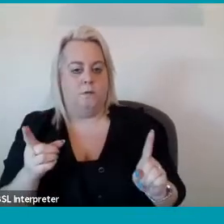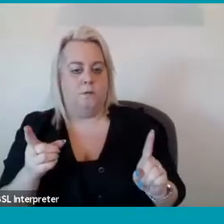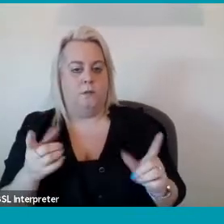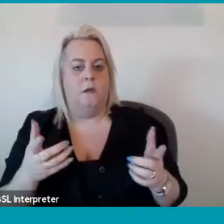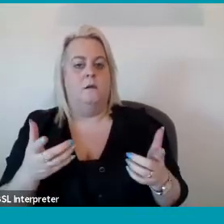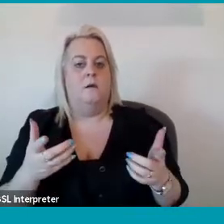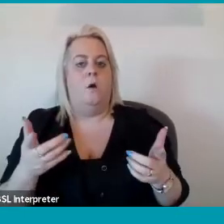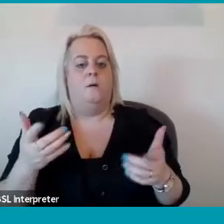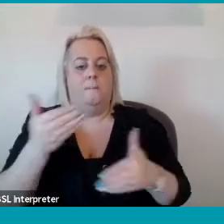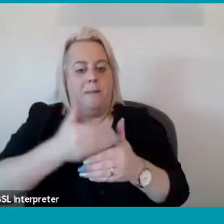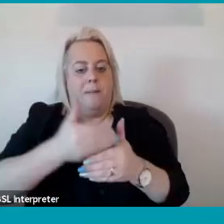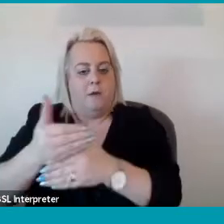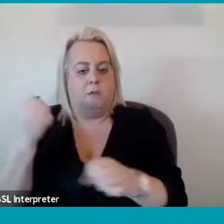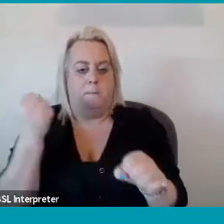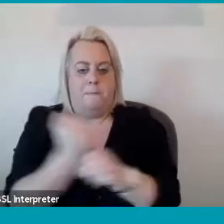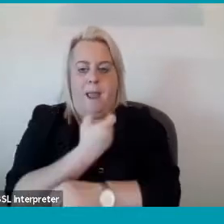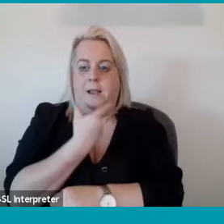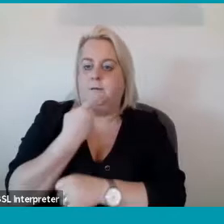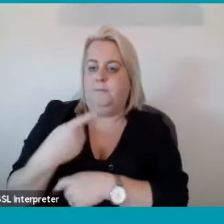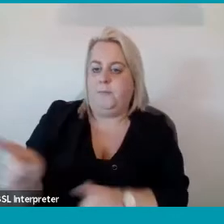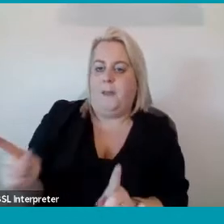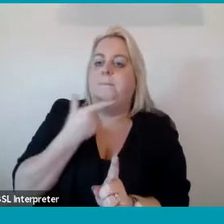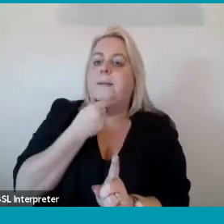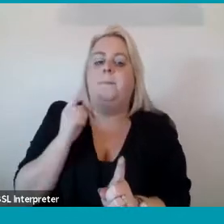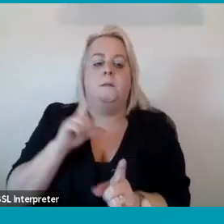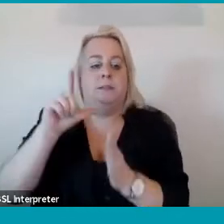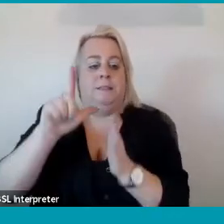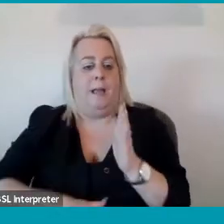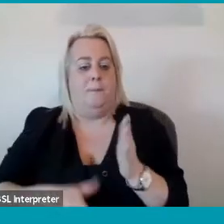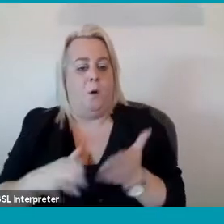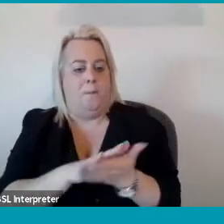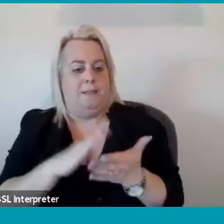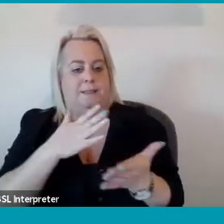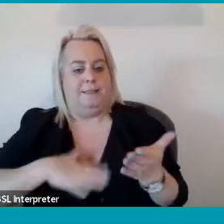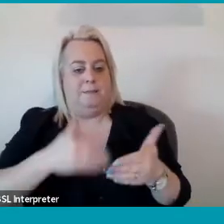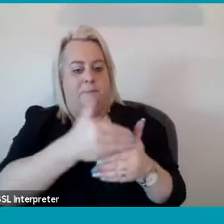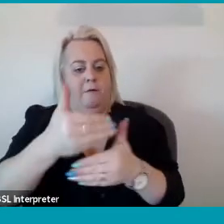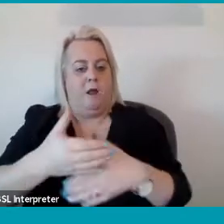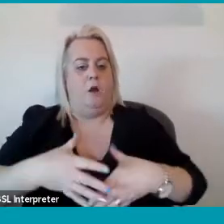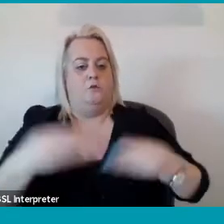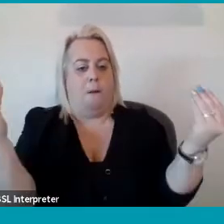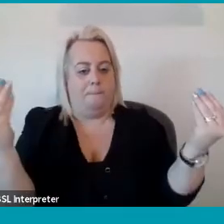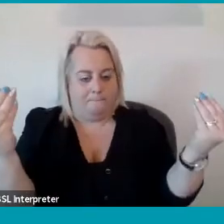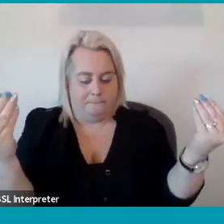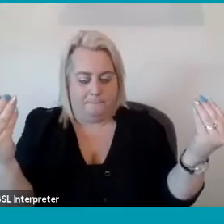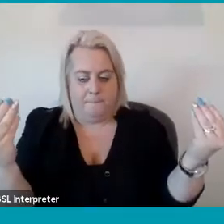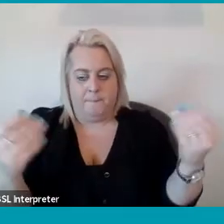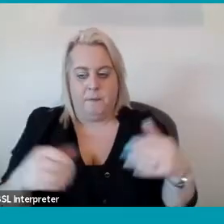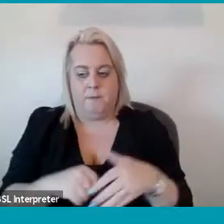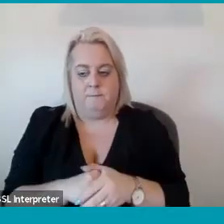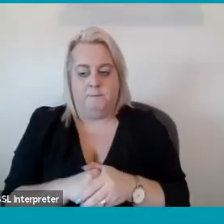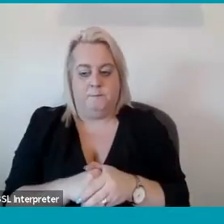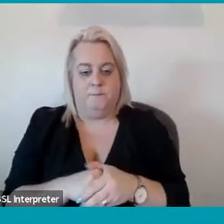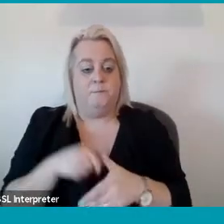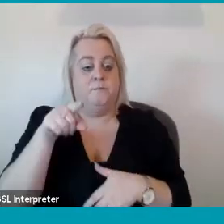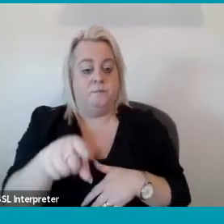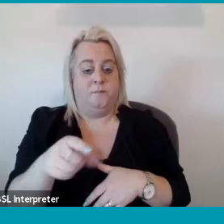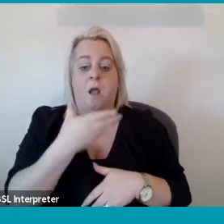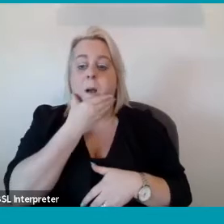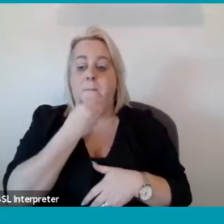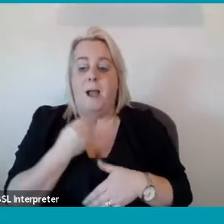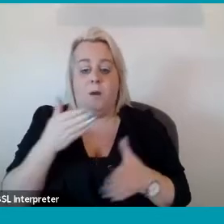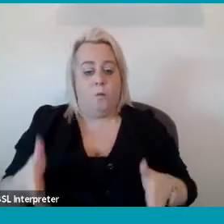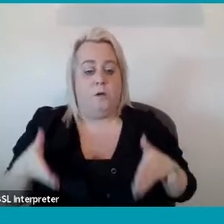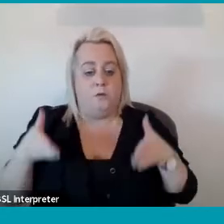provide alternatives. So in the case of the man in the wheelchair, alternatives might be, let's